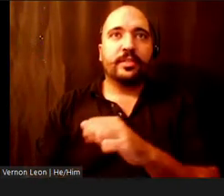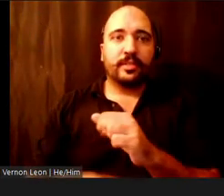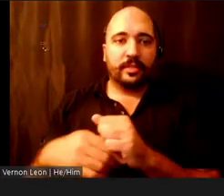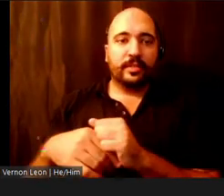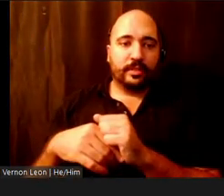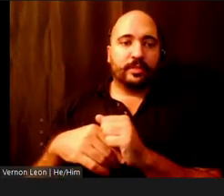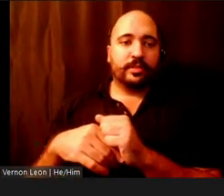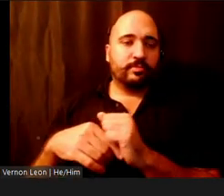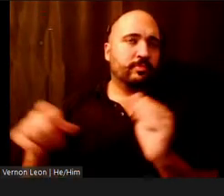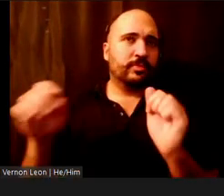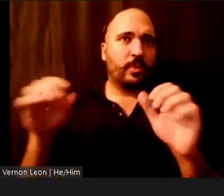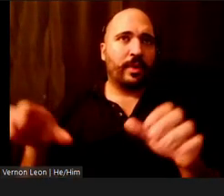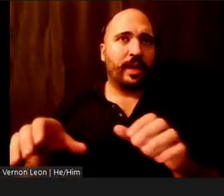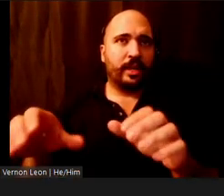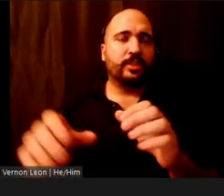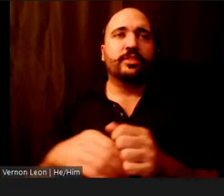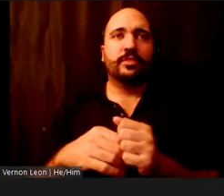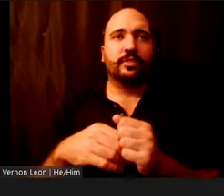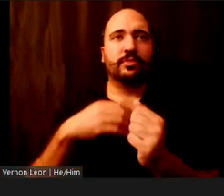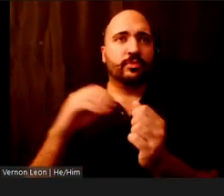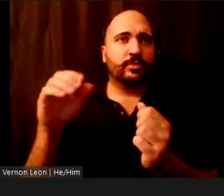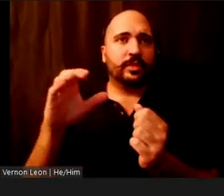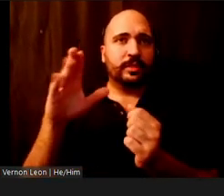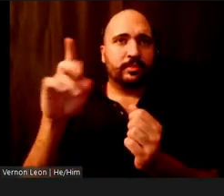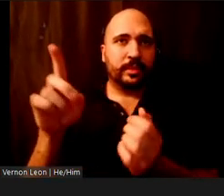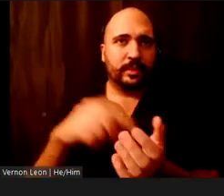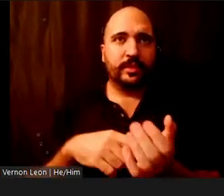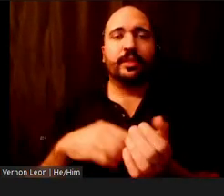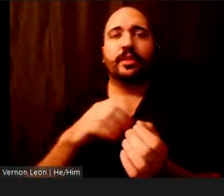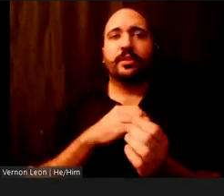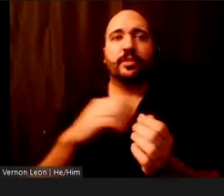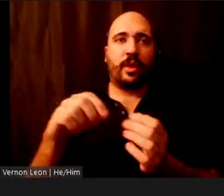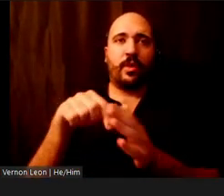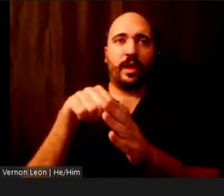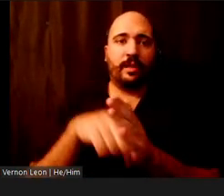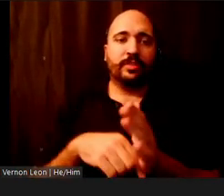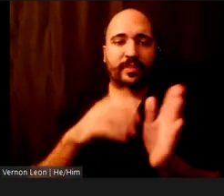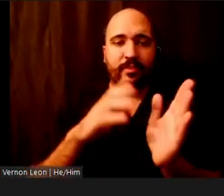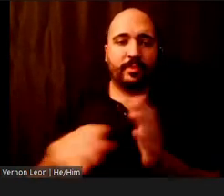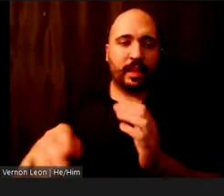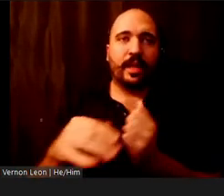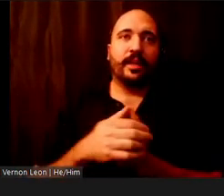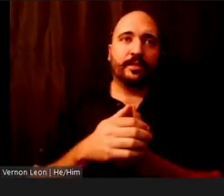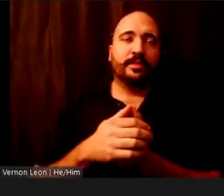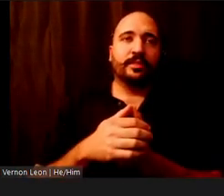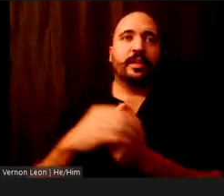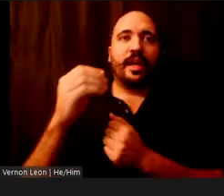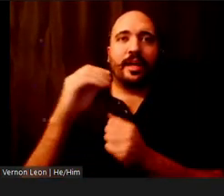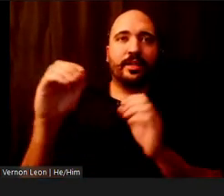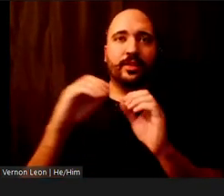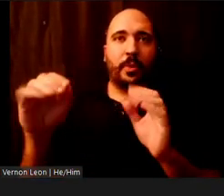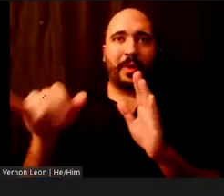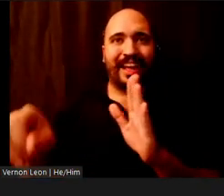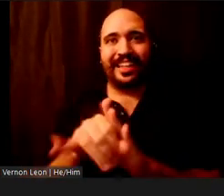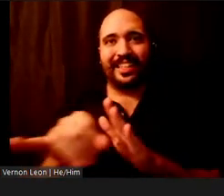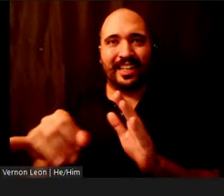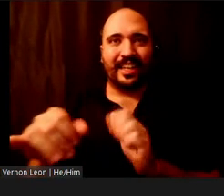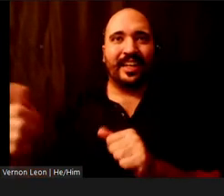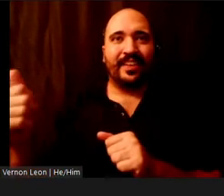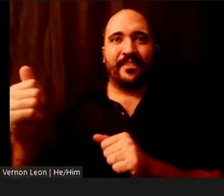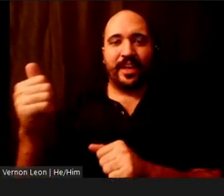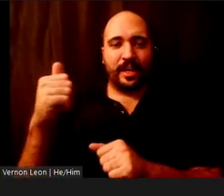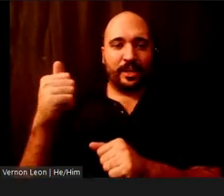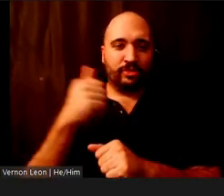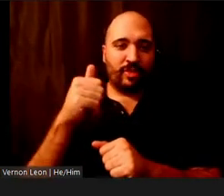Central Business District tolling program. No comprehensive plan to reduce congestion in the Central Business District. And no identified transit capital revenue